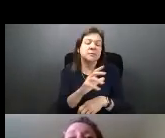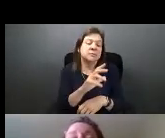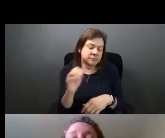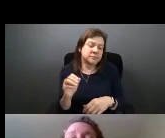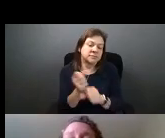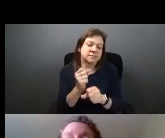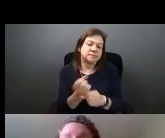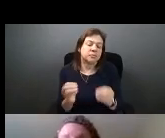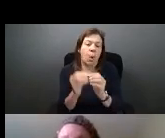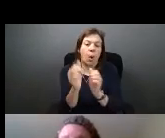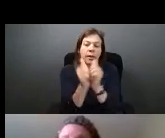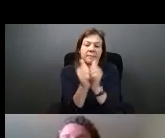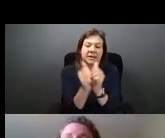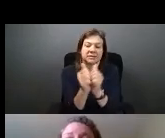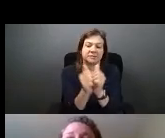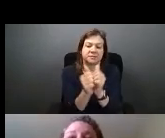makes you more competitive.